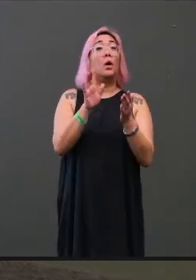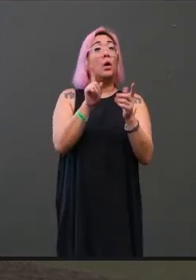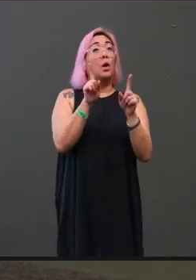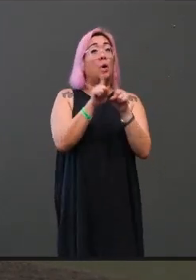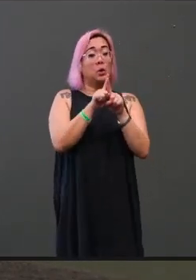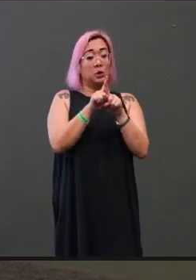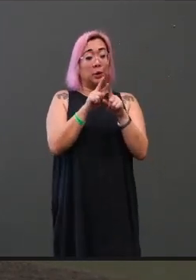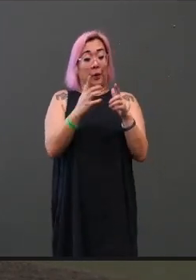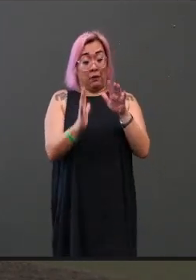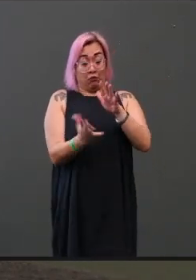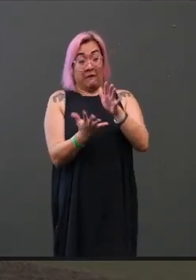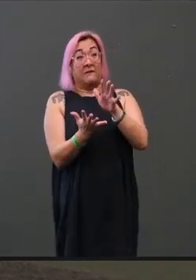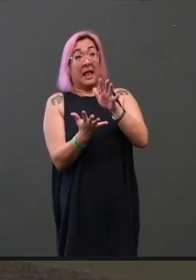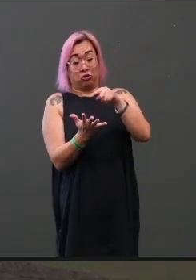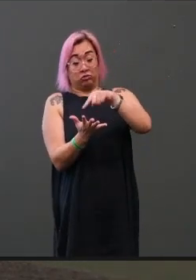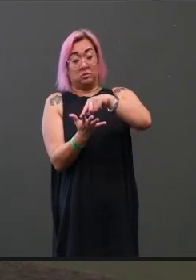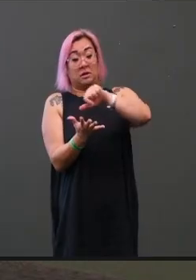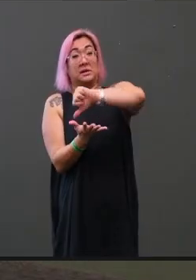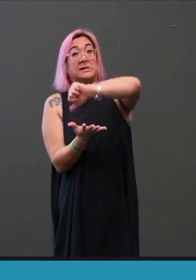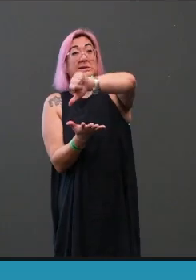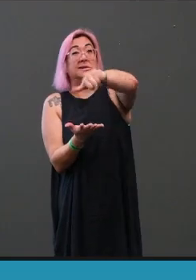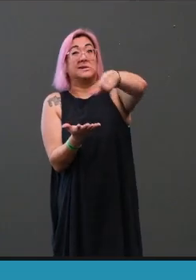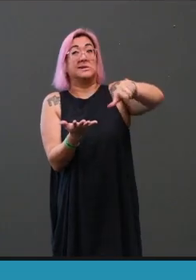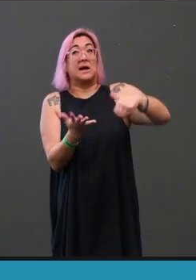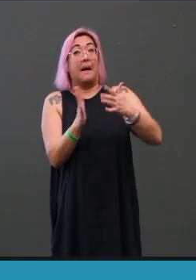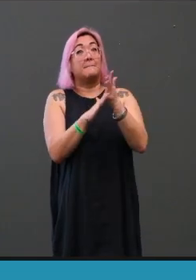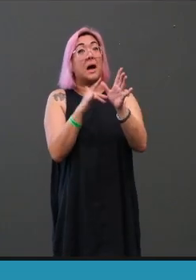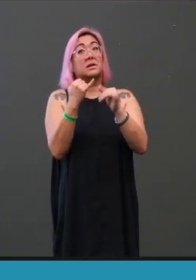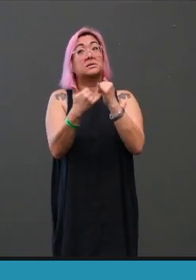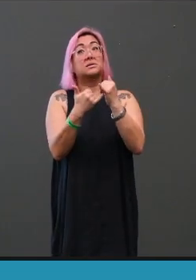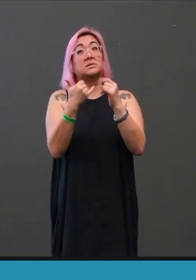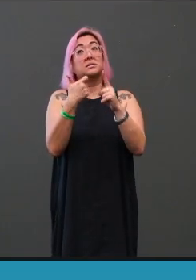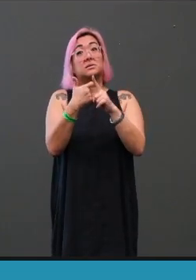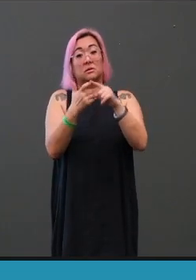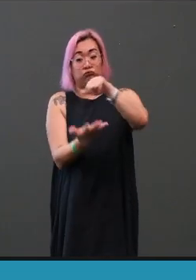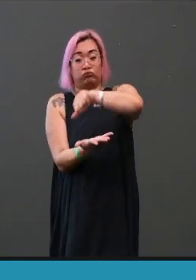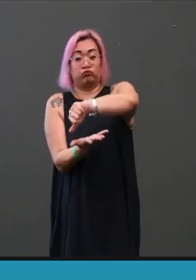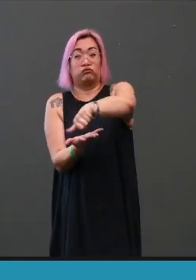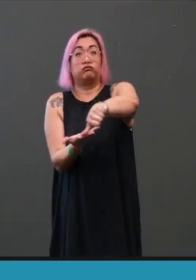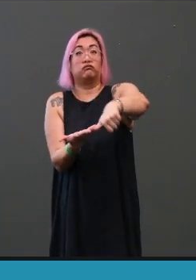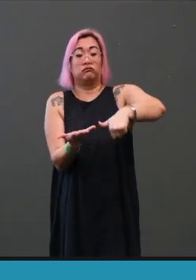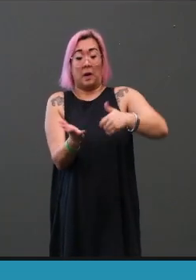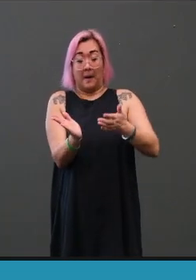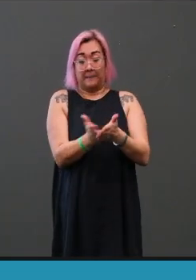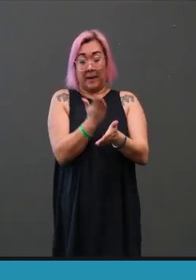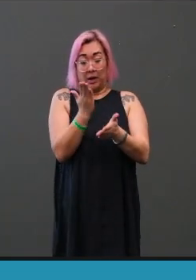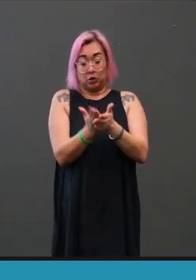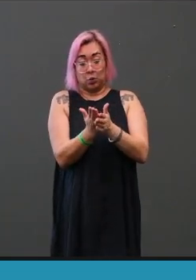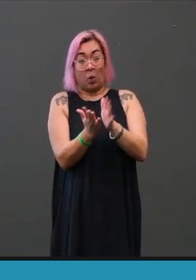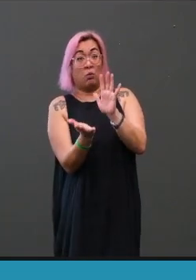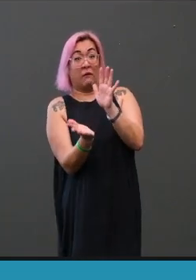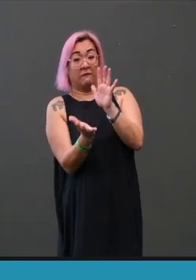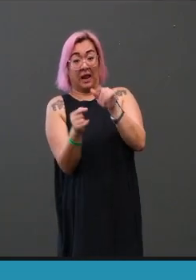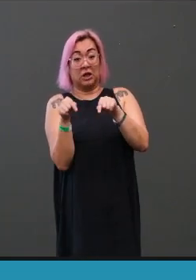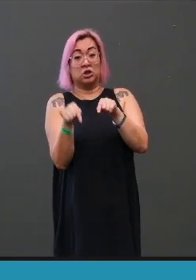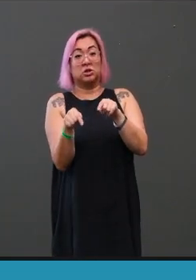just reuse the puddle mask we had from before to make sure that the reflection is only drawn inside the puddle.